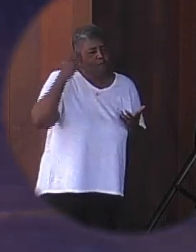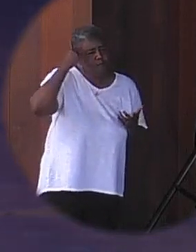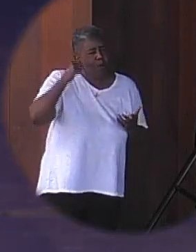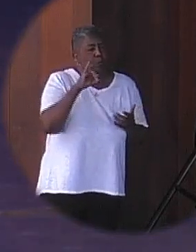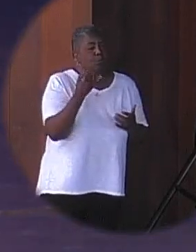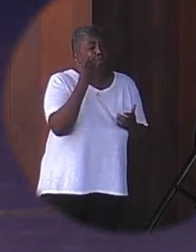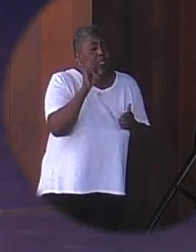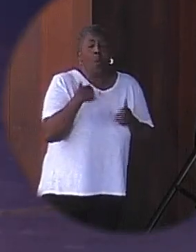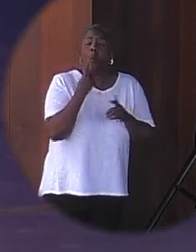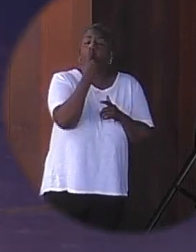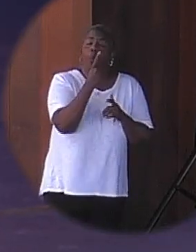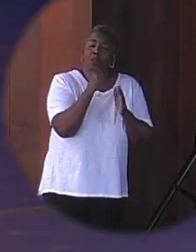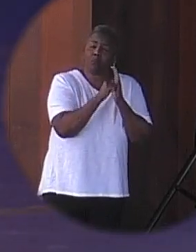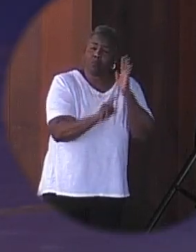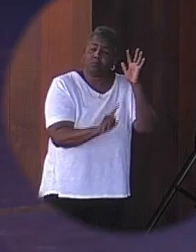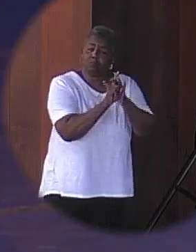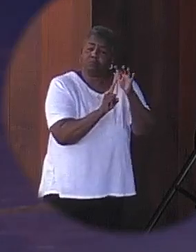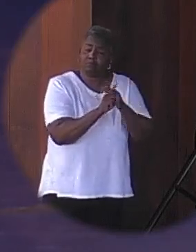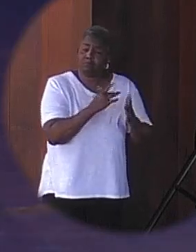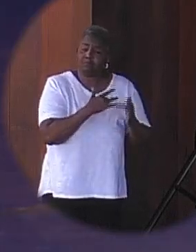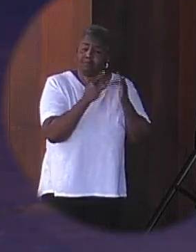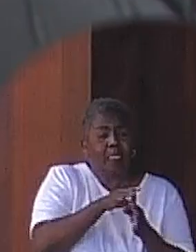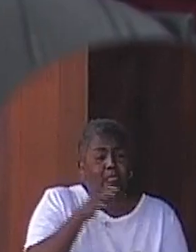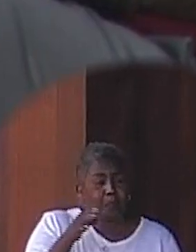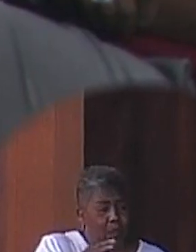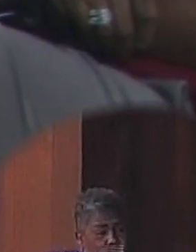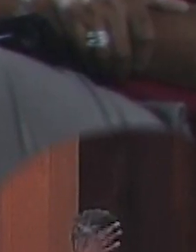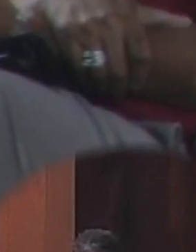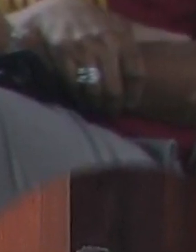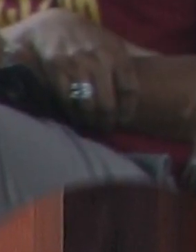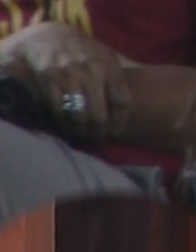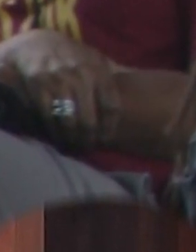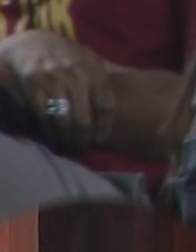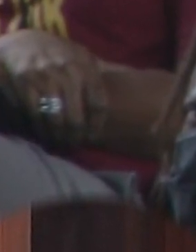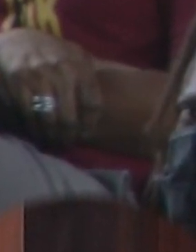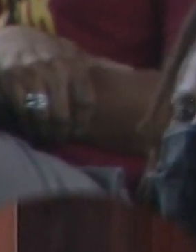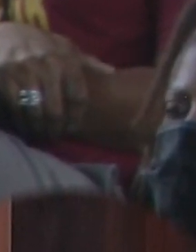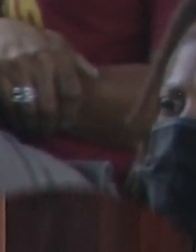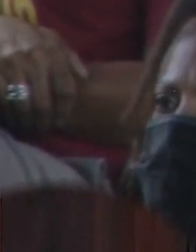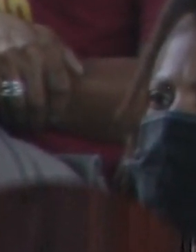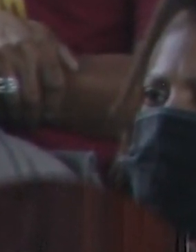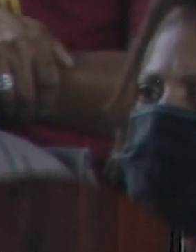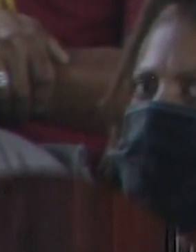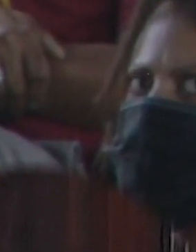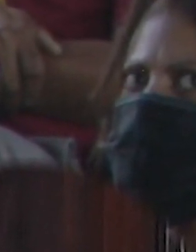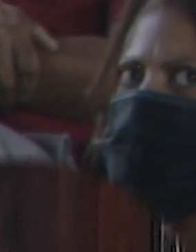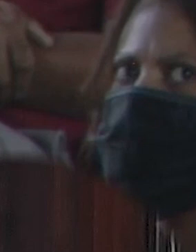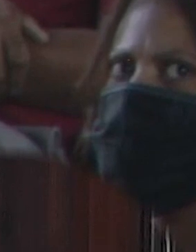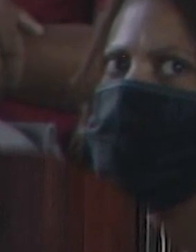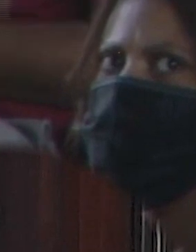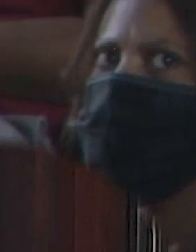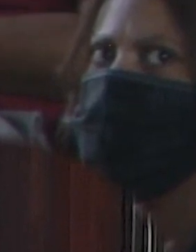Judy, one scripture that continues to resonate in my heart almost every day in my prayer is something Paul wrote to us in